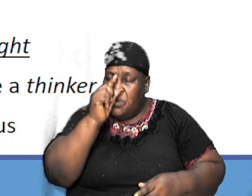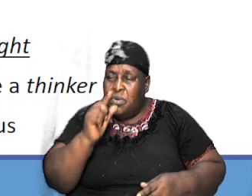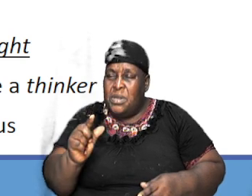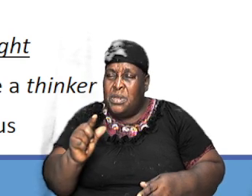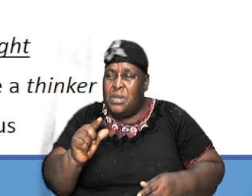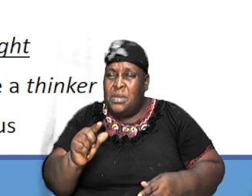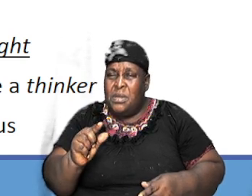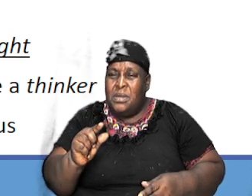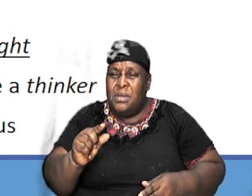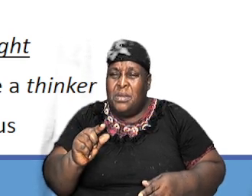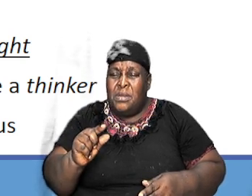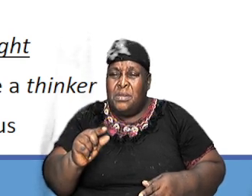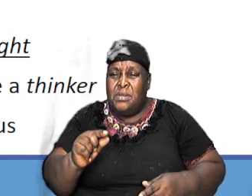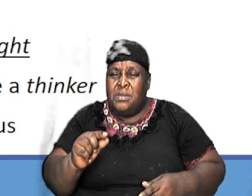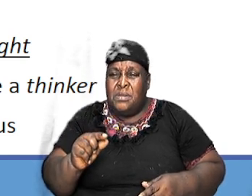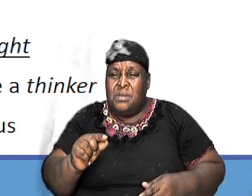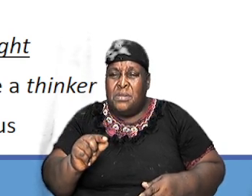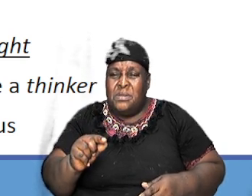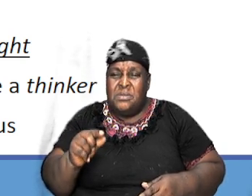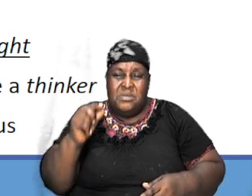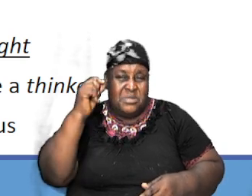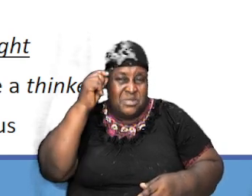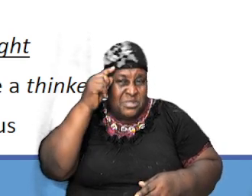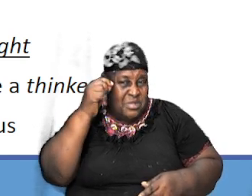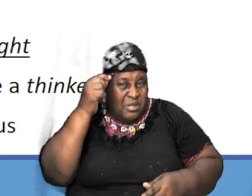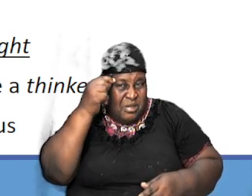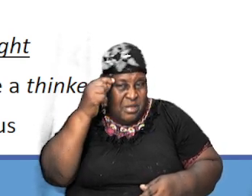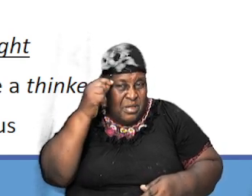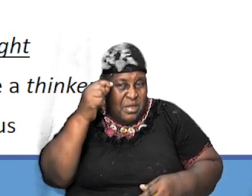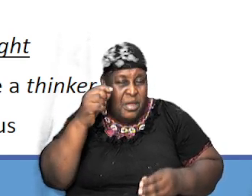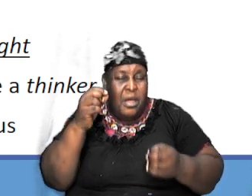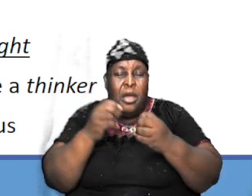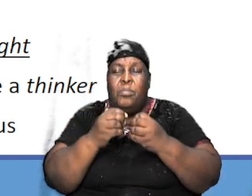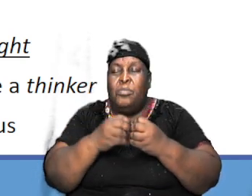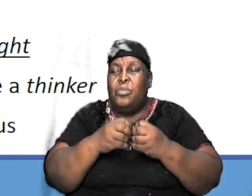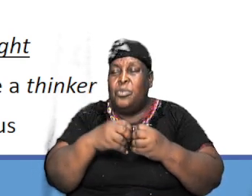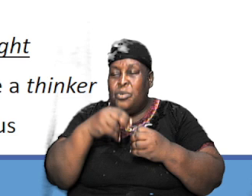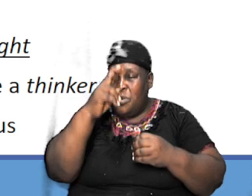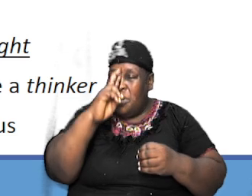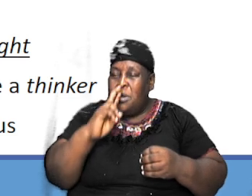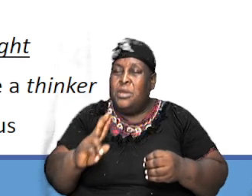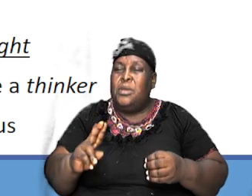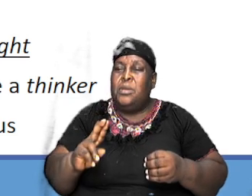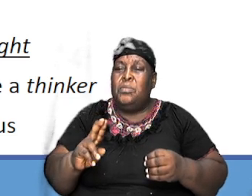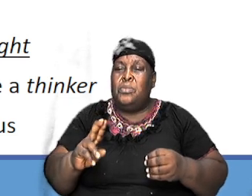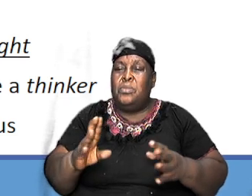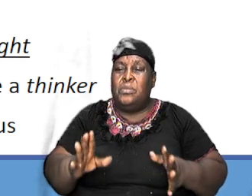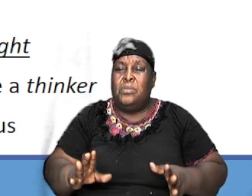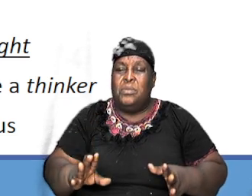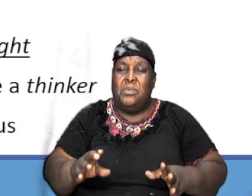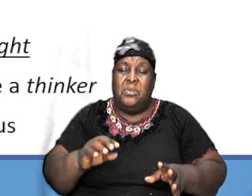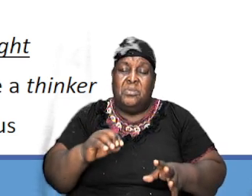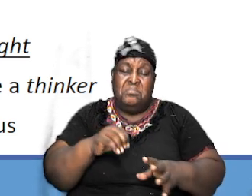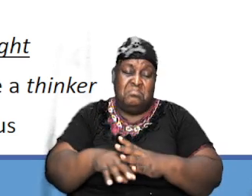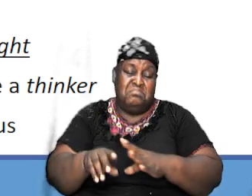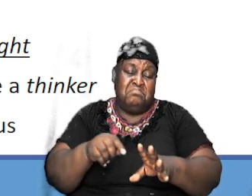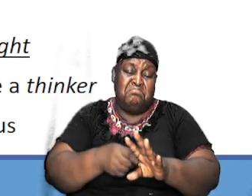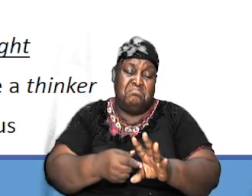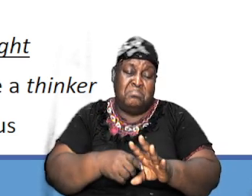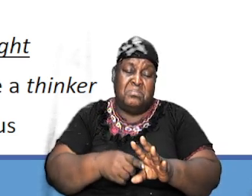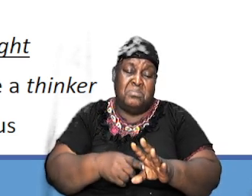his thought was more Hebrew. So he was saying that, you know, in the beginning was the